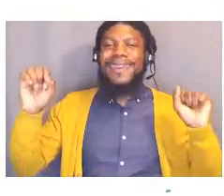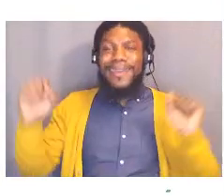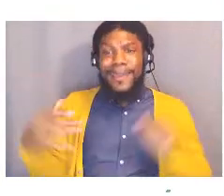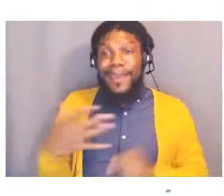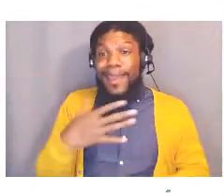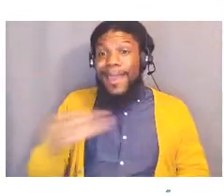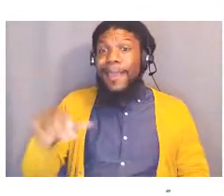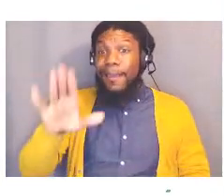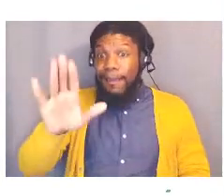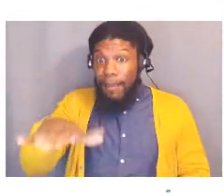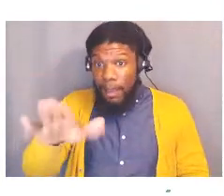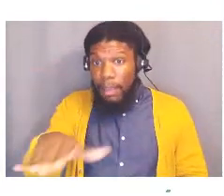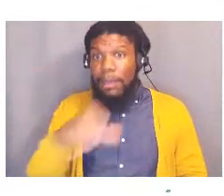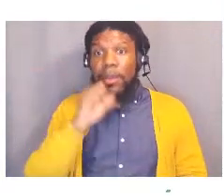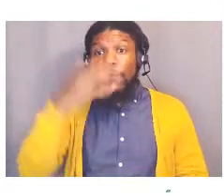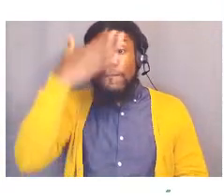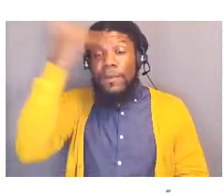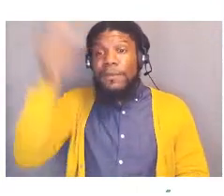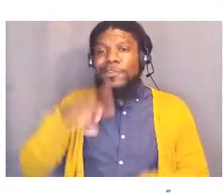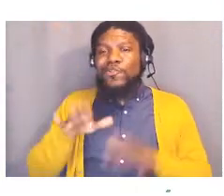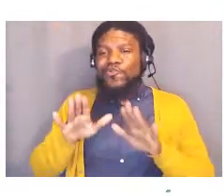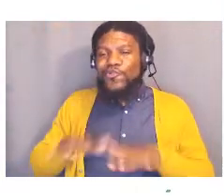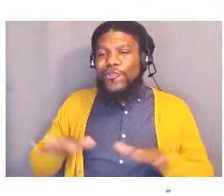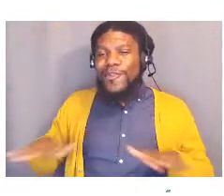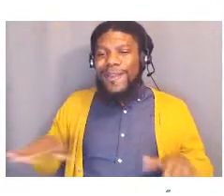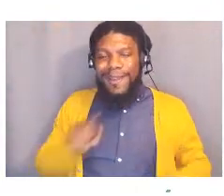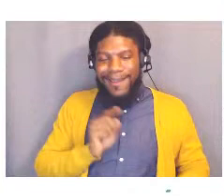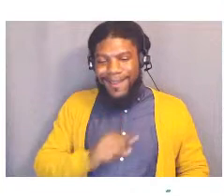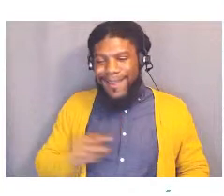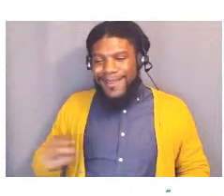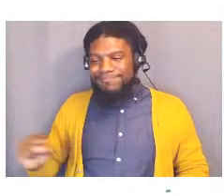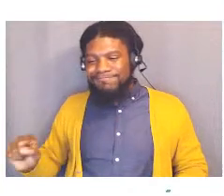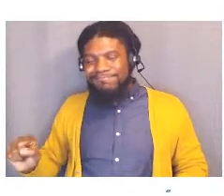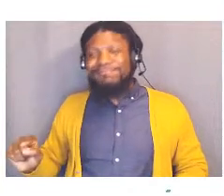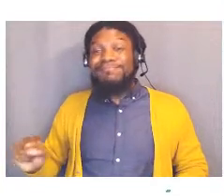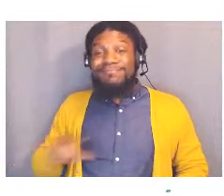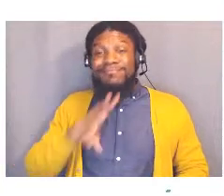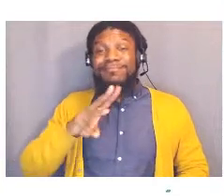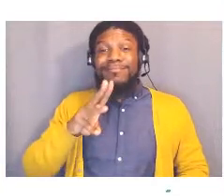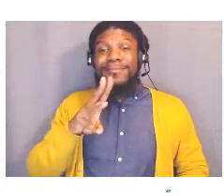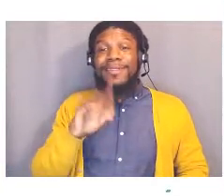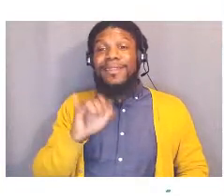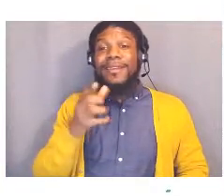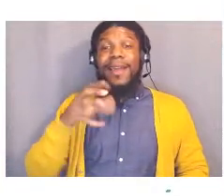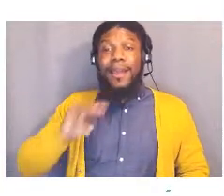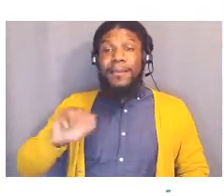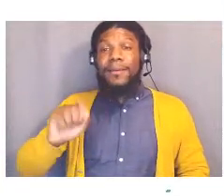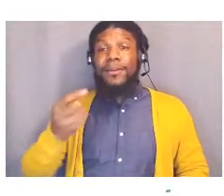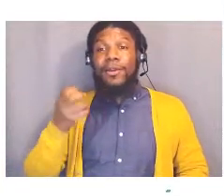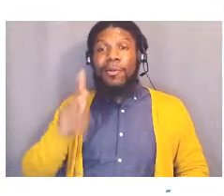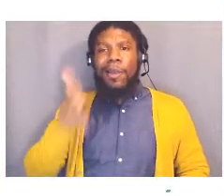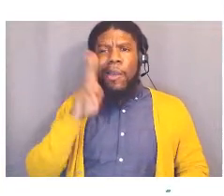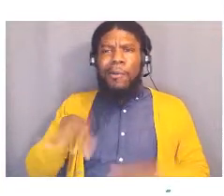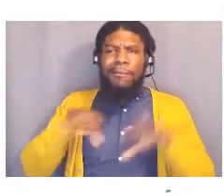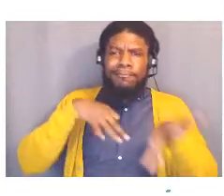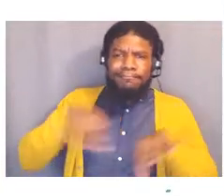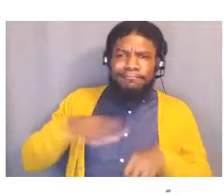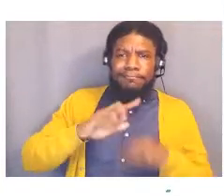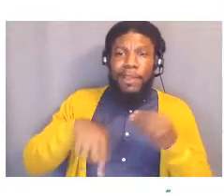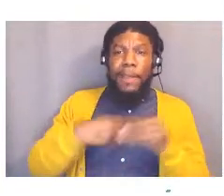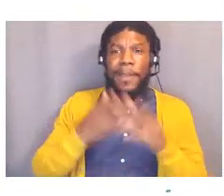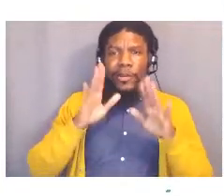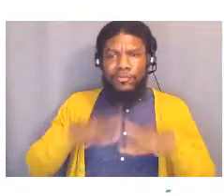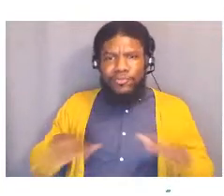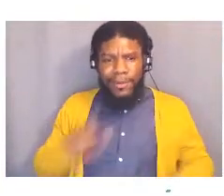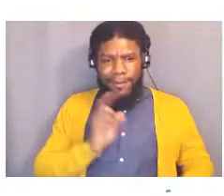don't forget the children. William Stark tells us about how children